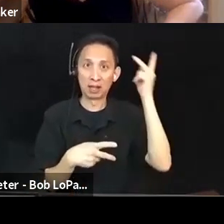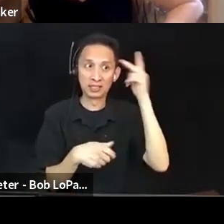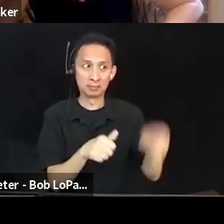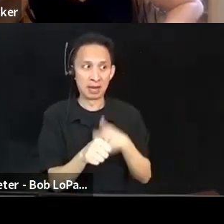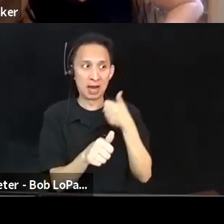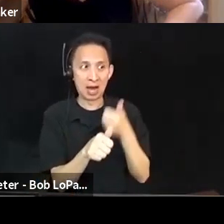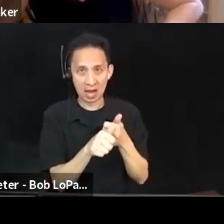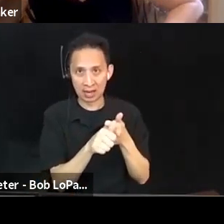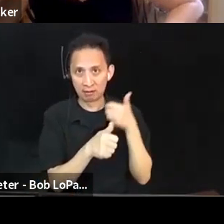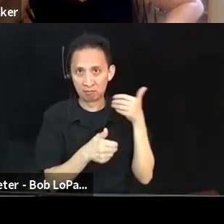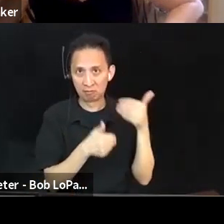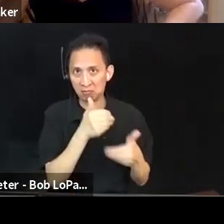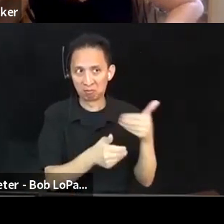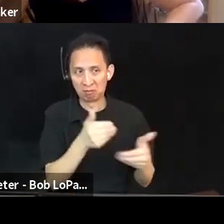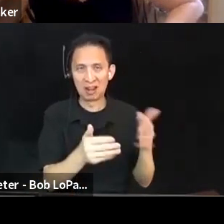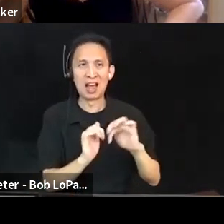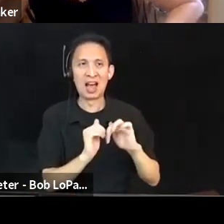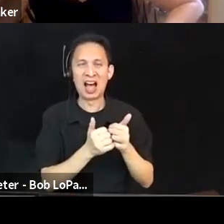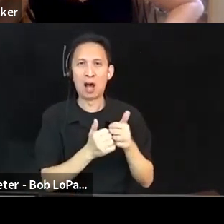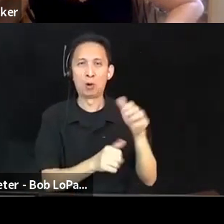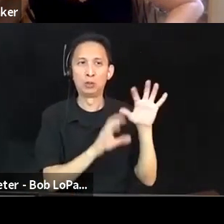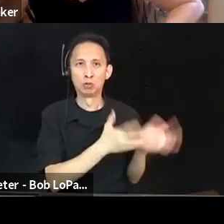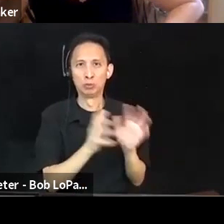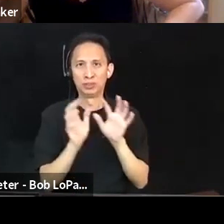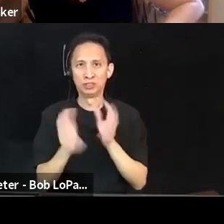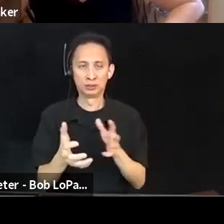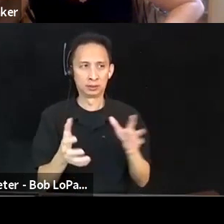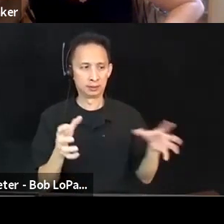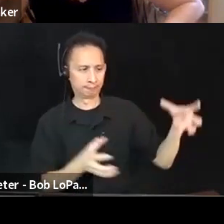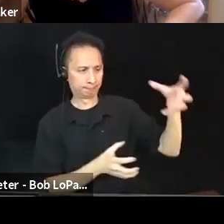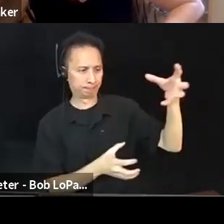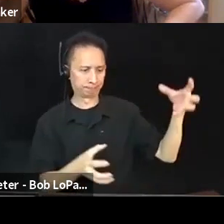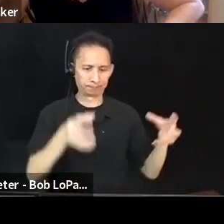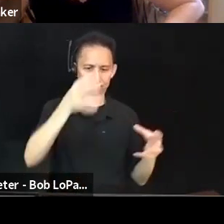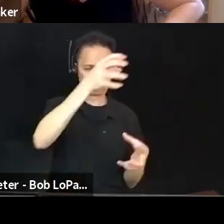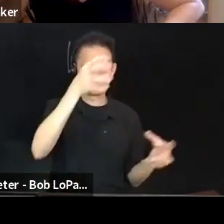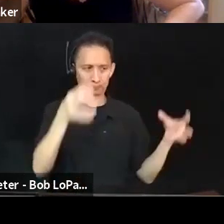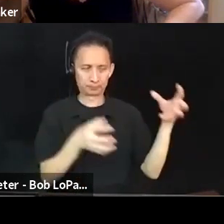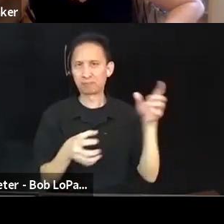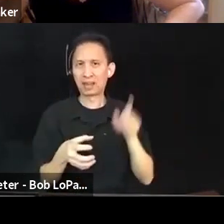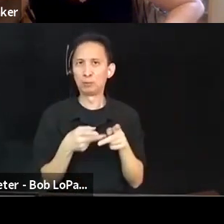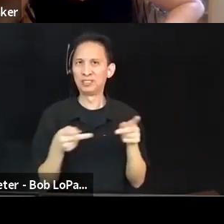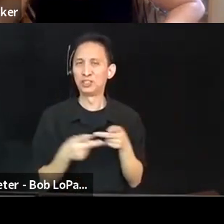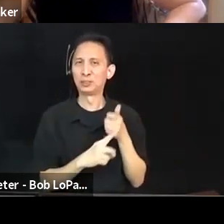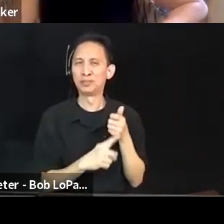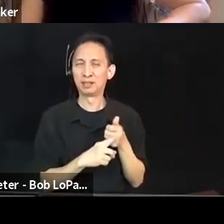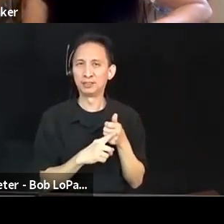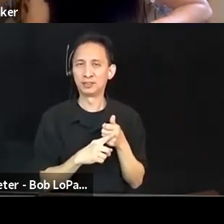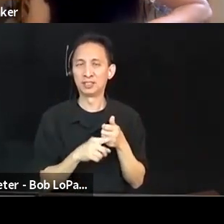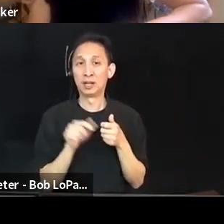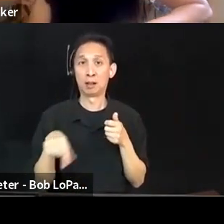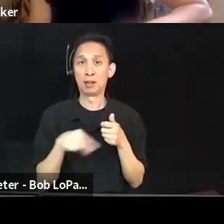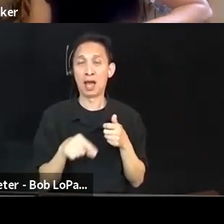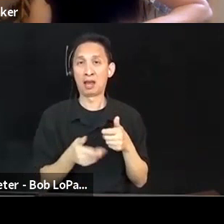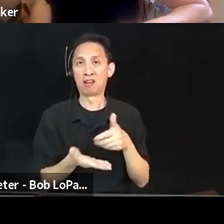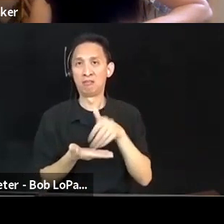reconciliation, the kind of repositioning of the dispositioned, right? In their dispositioned